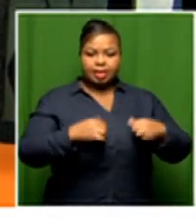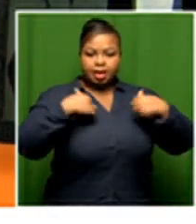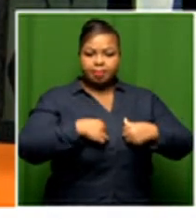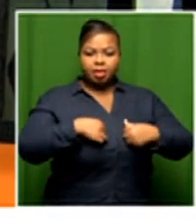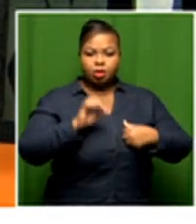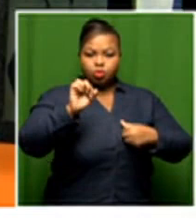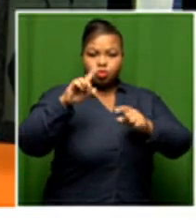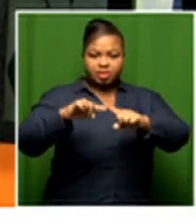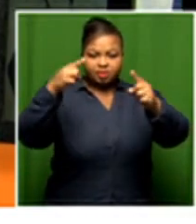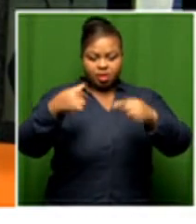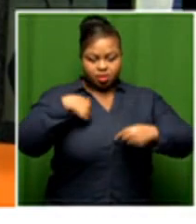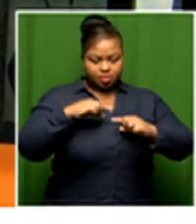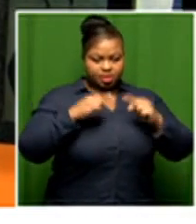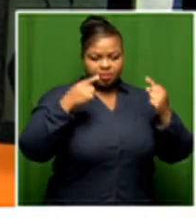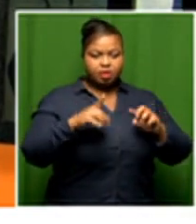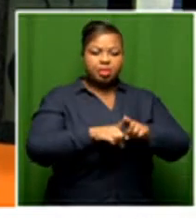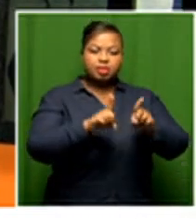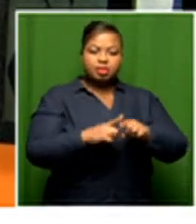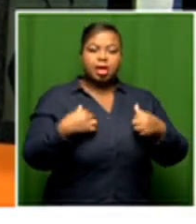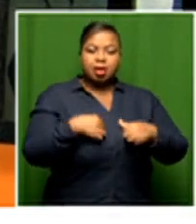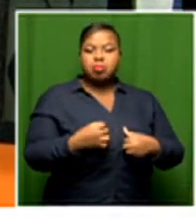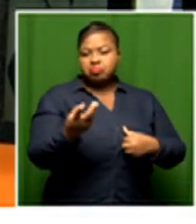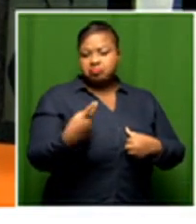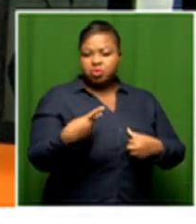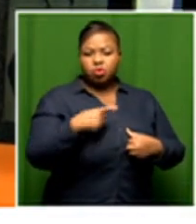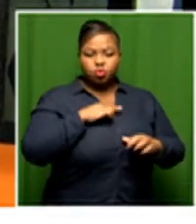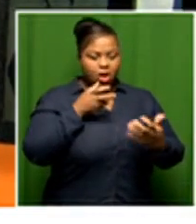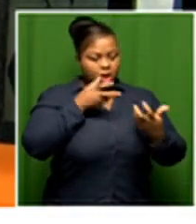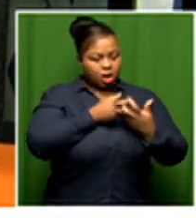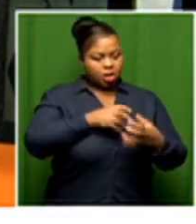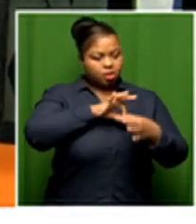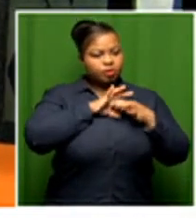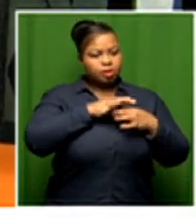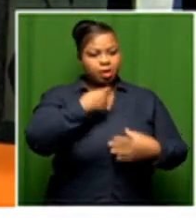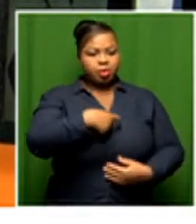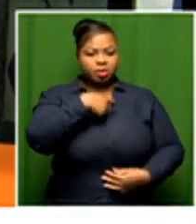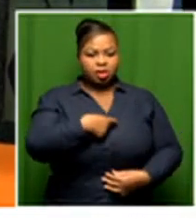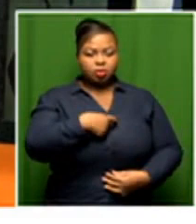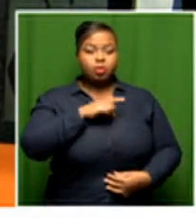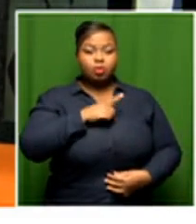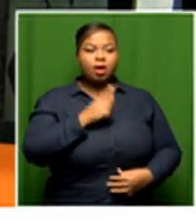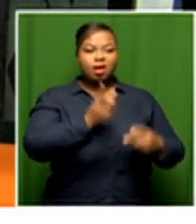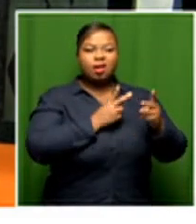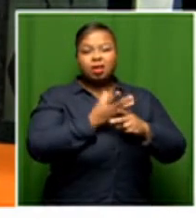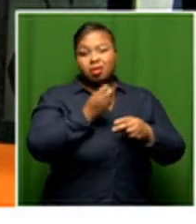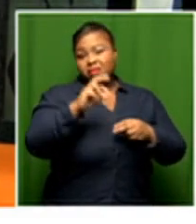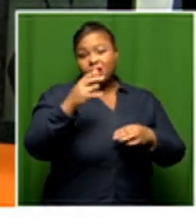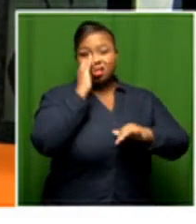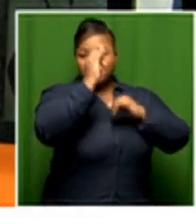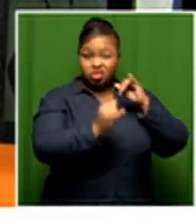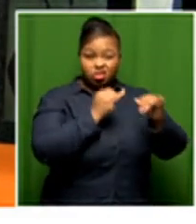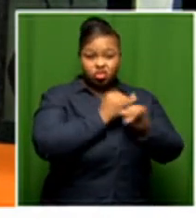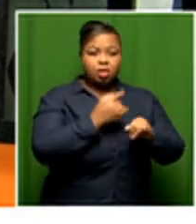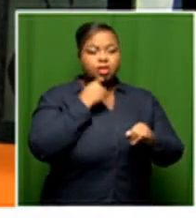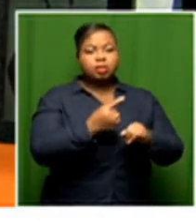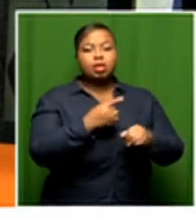you. So, in terms of the trends as well, we can look. We got international people who say the trends are